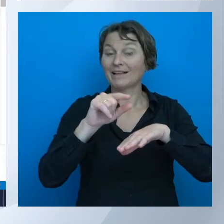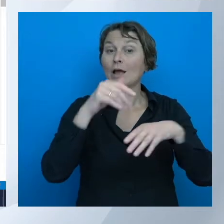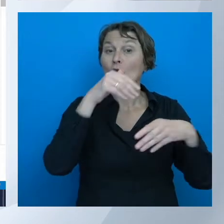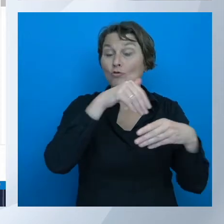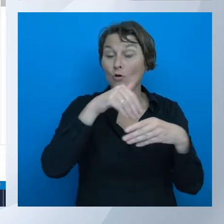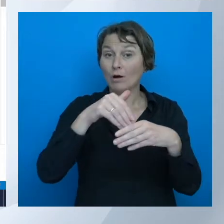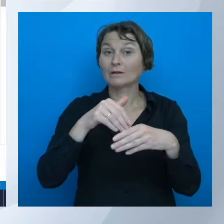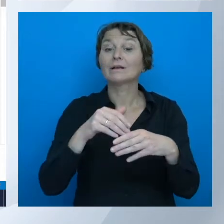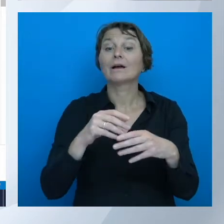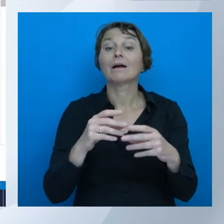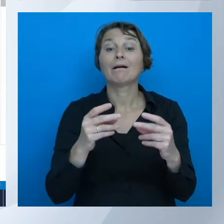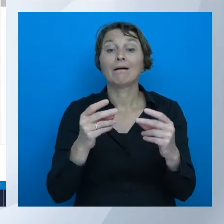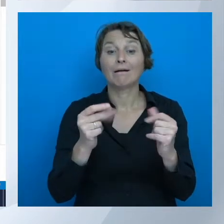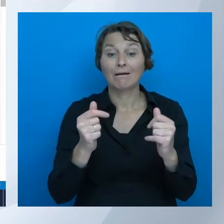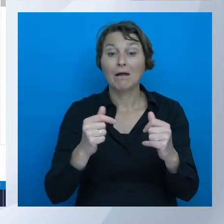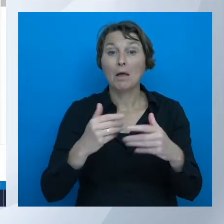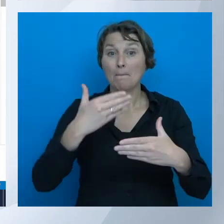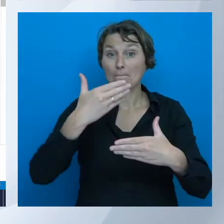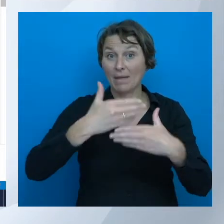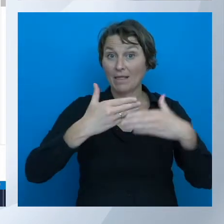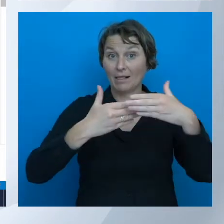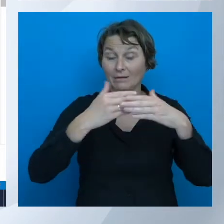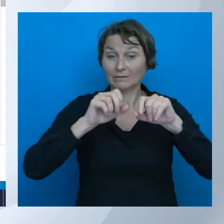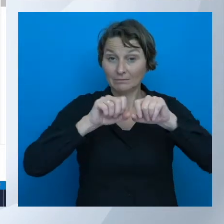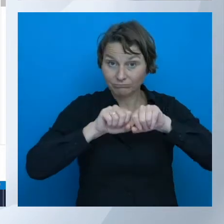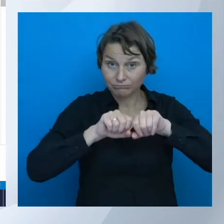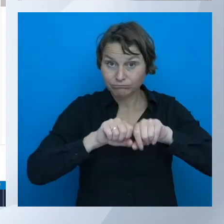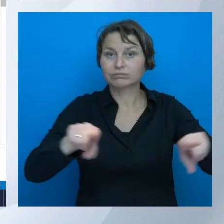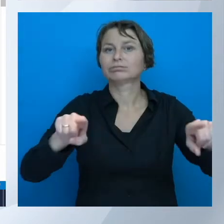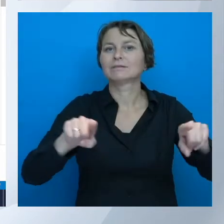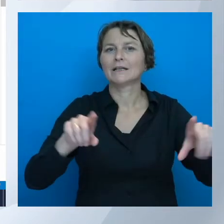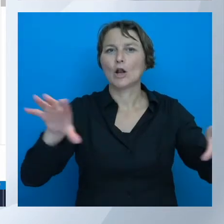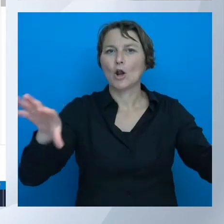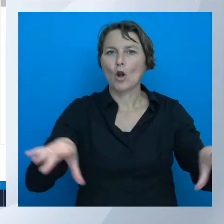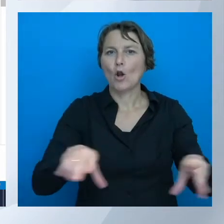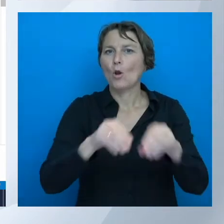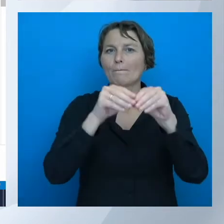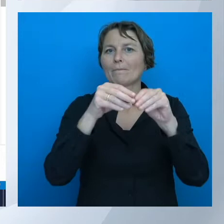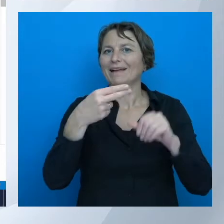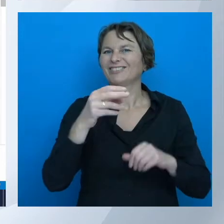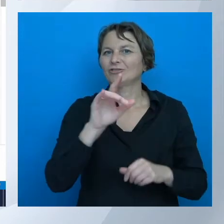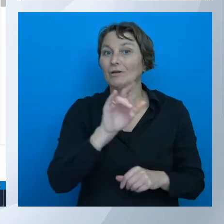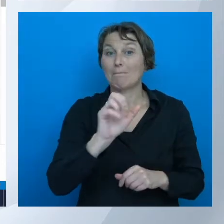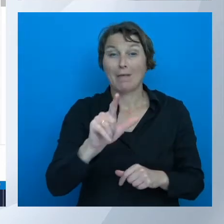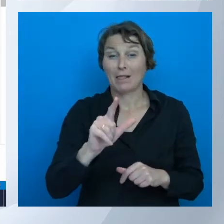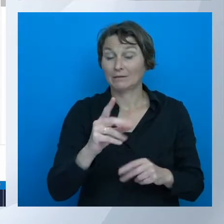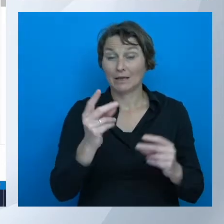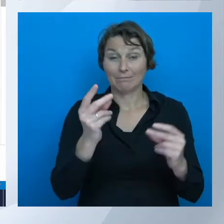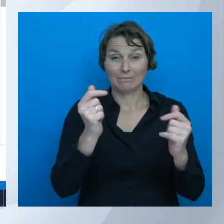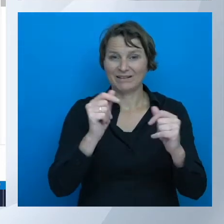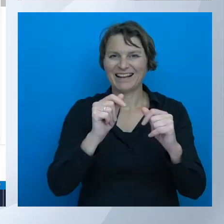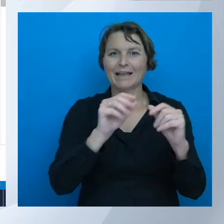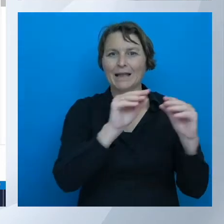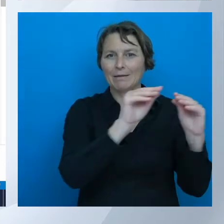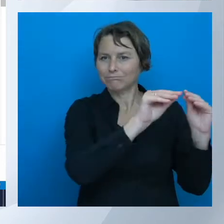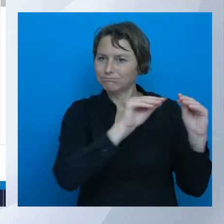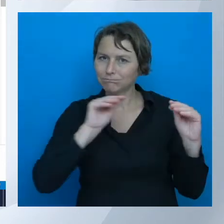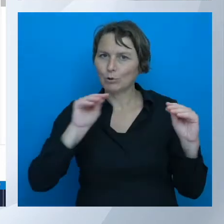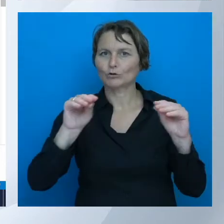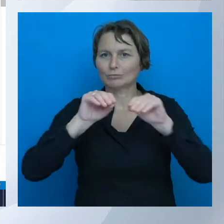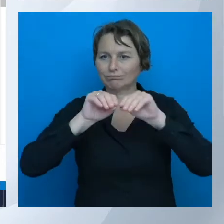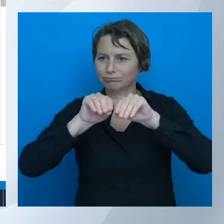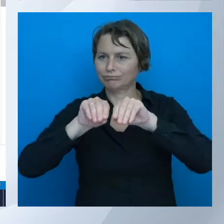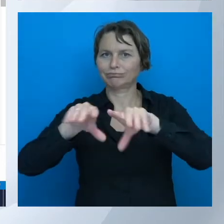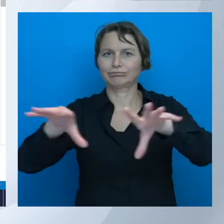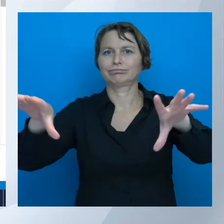build, this will automatically generate the HTML for me on the fly, push everything to where I want it to